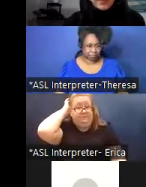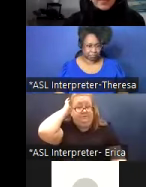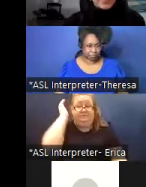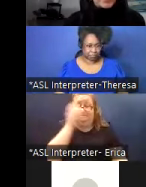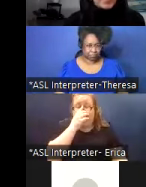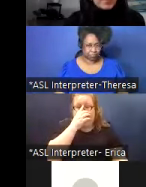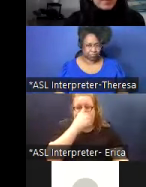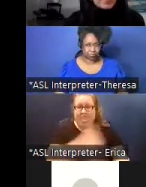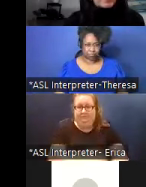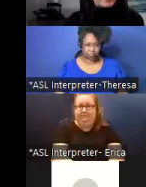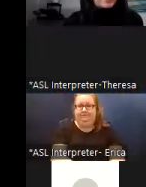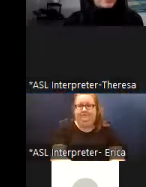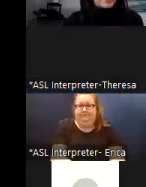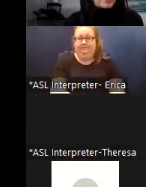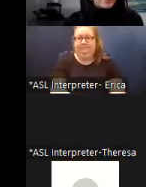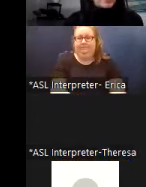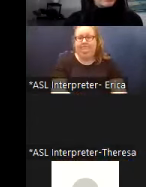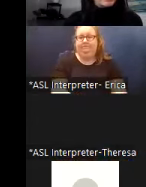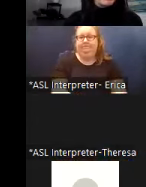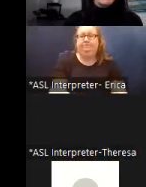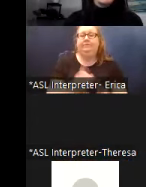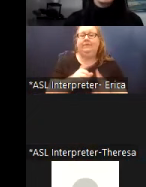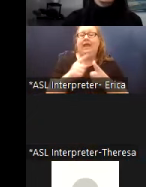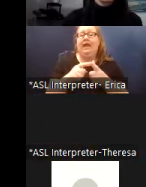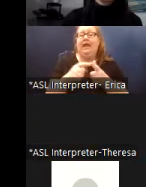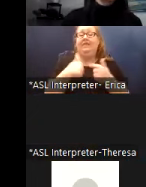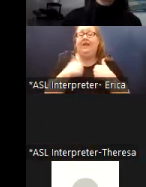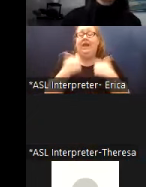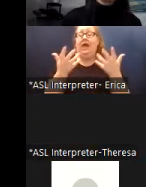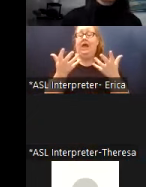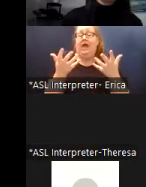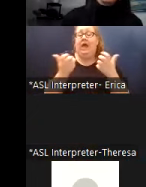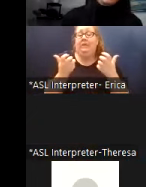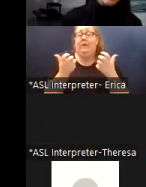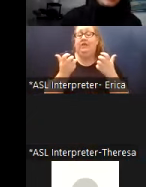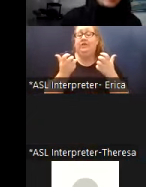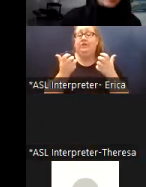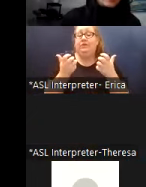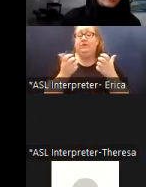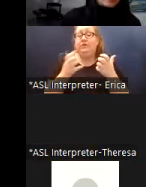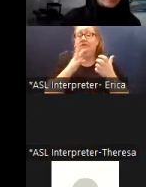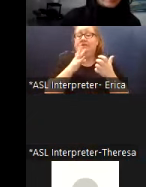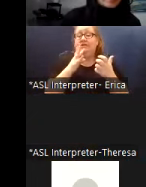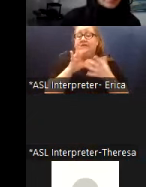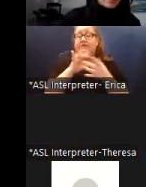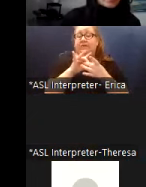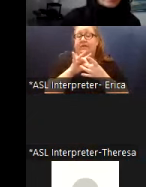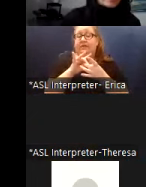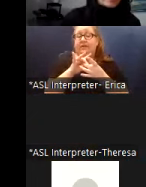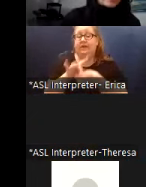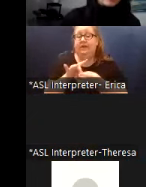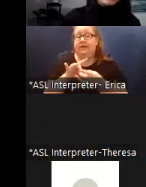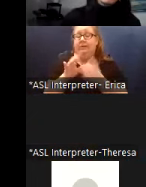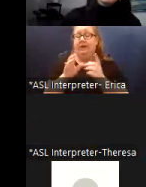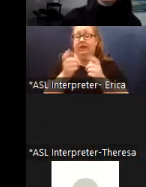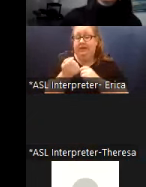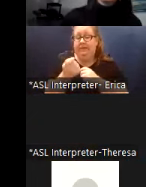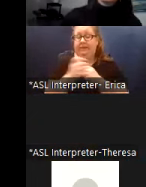done. And then I wanted to speak to the Switch. gate a little bit. We